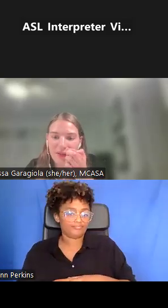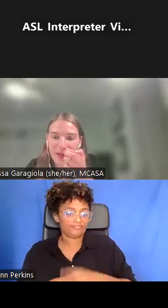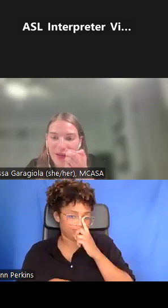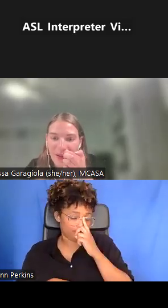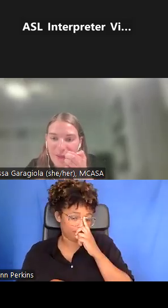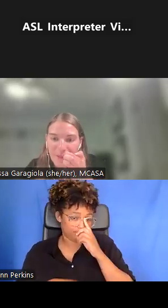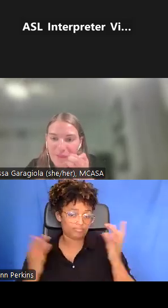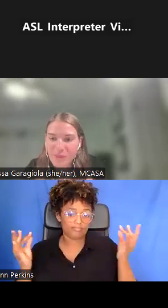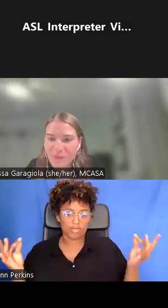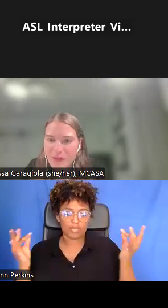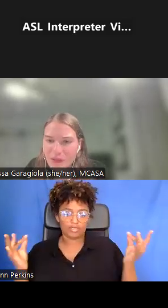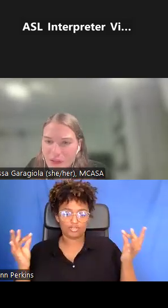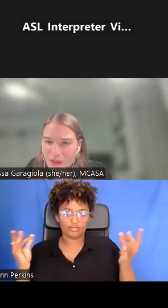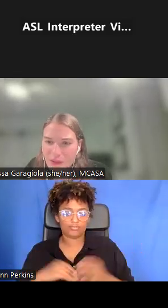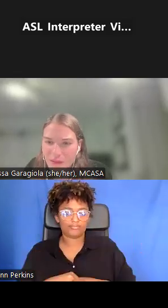meditation. Yeah.